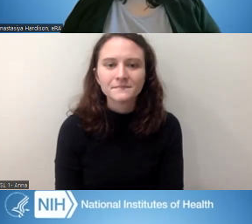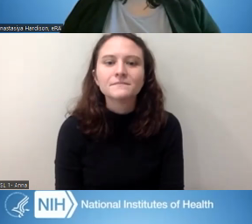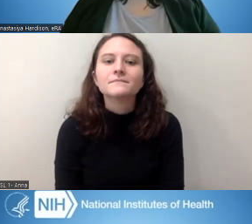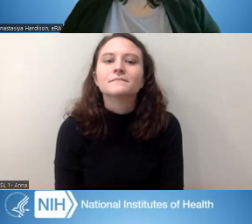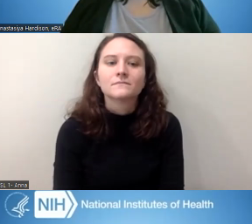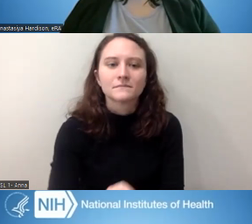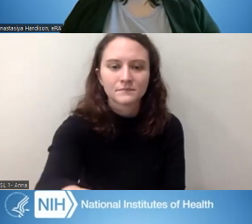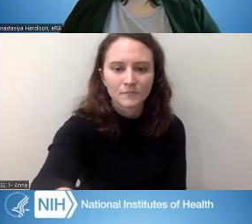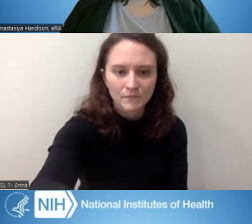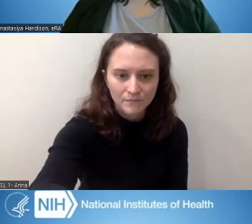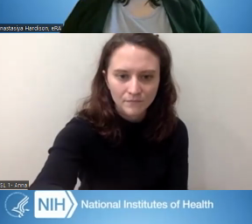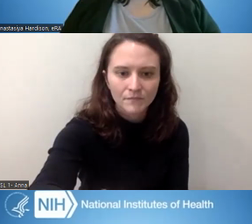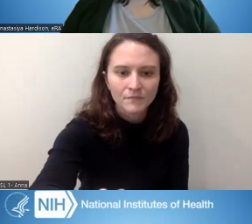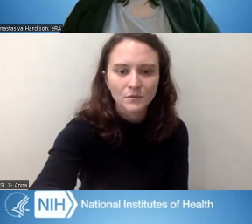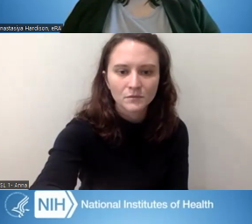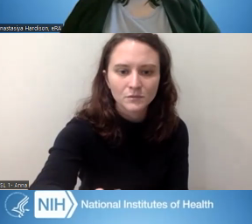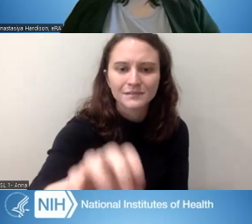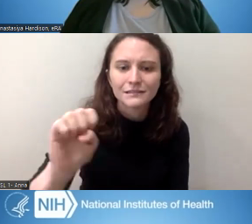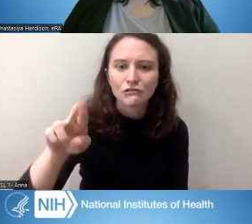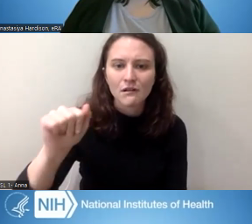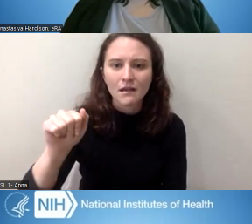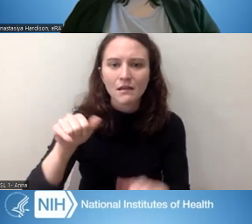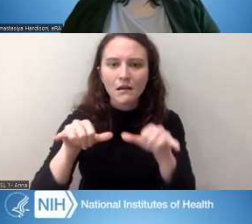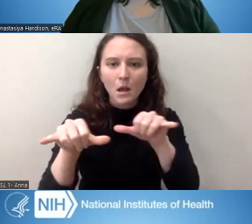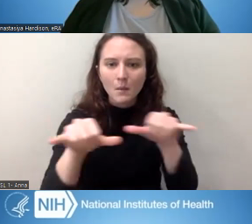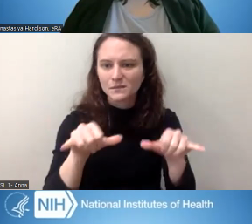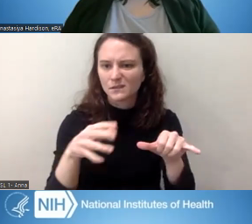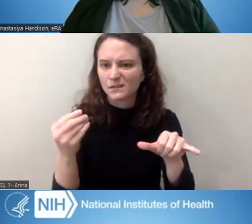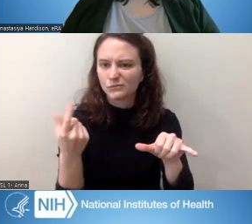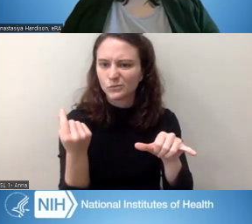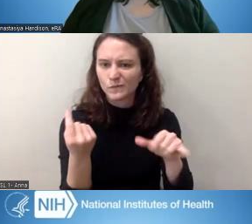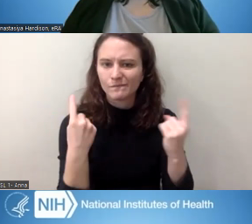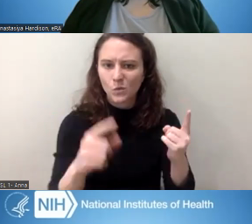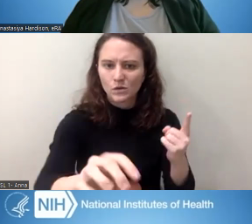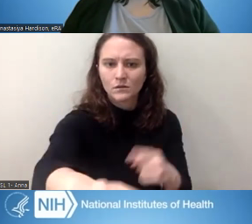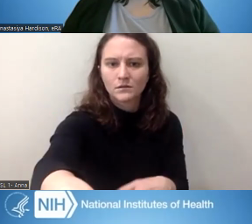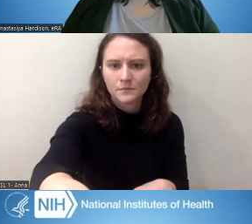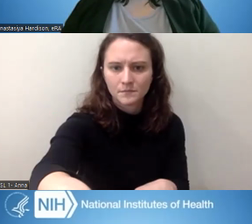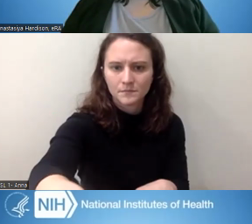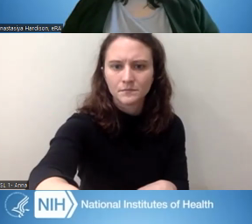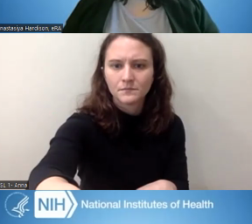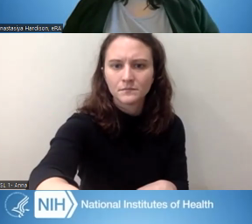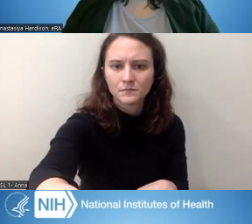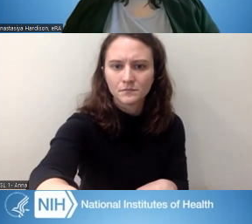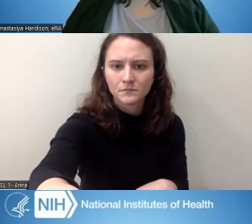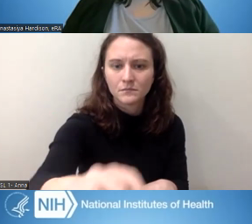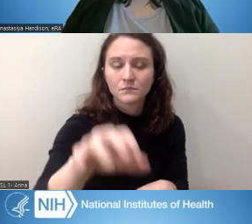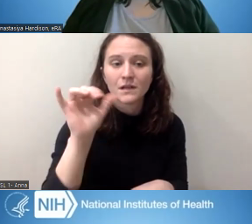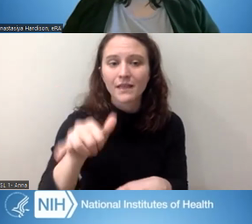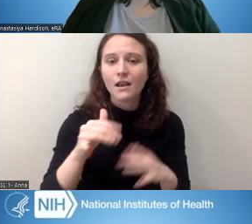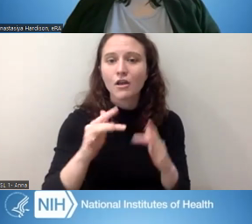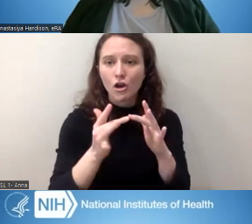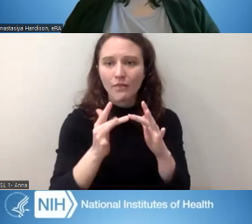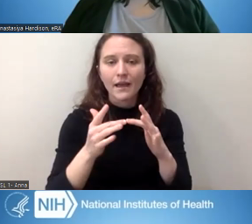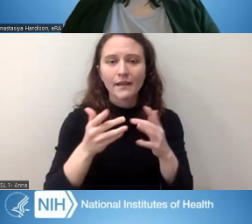So what is eRA Commons and what does it do? It is an online interface where grant applicants,